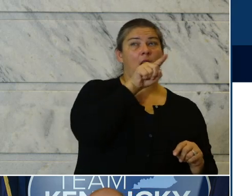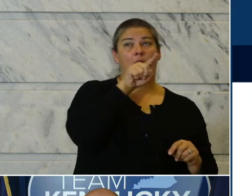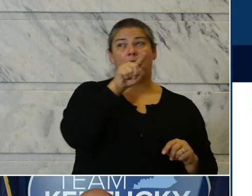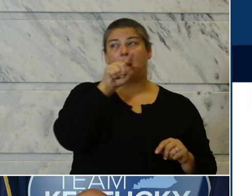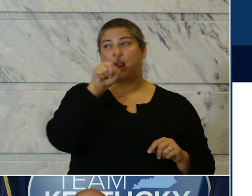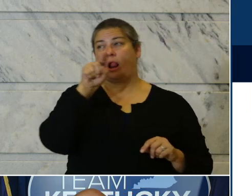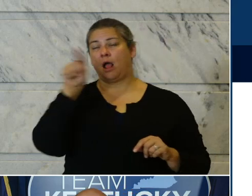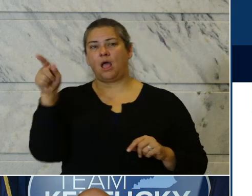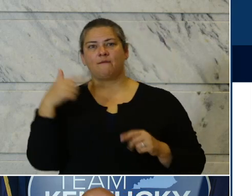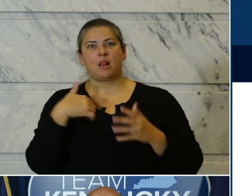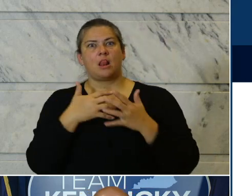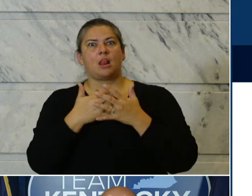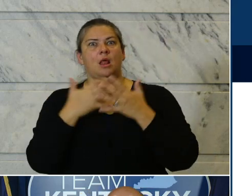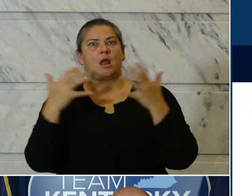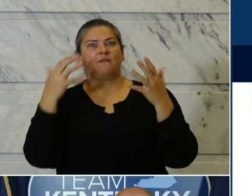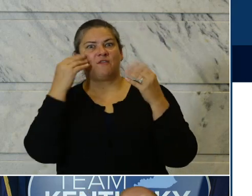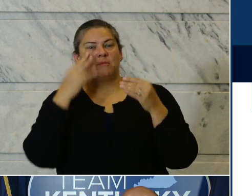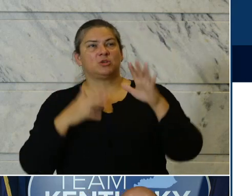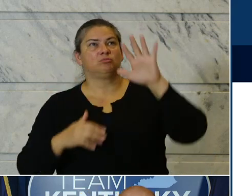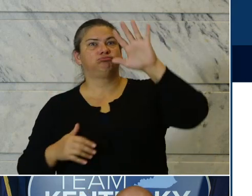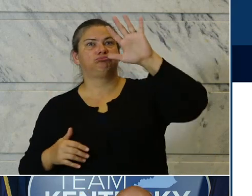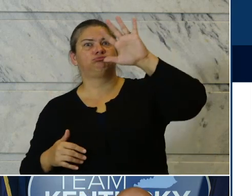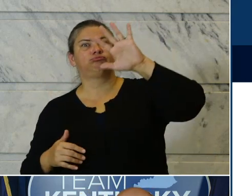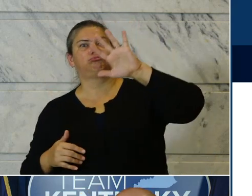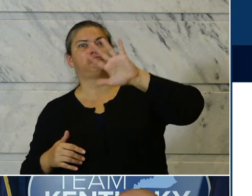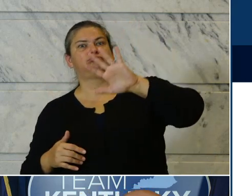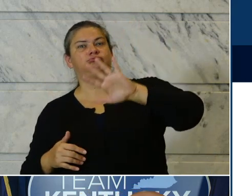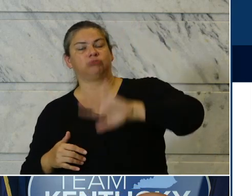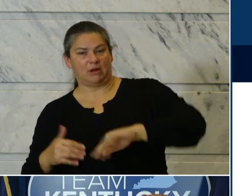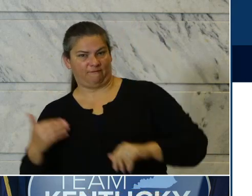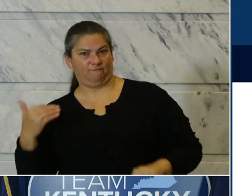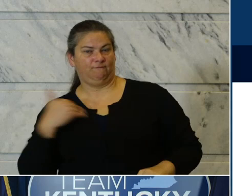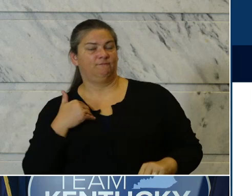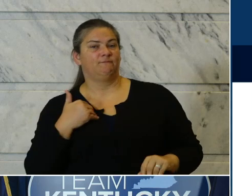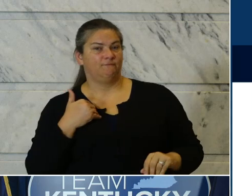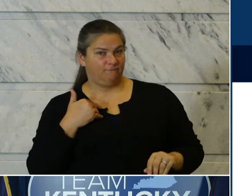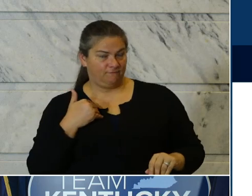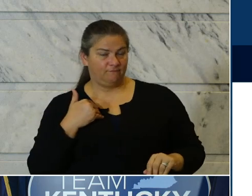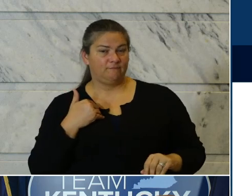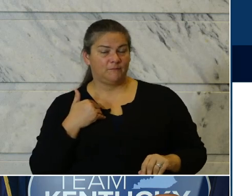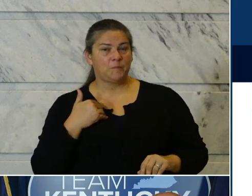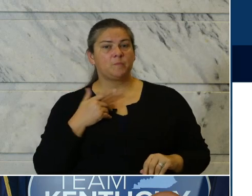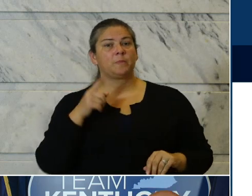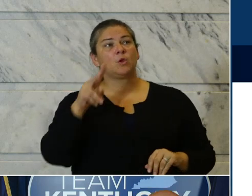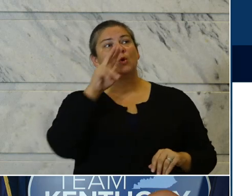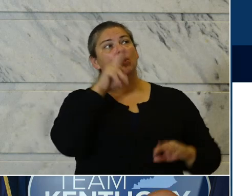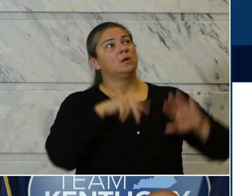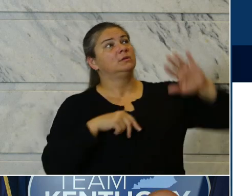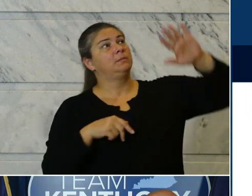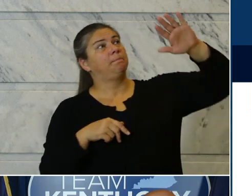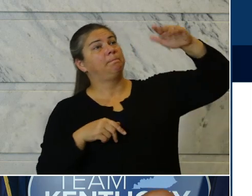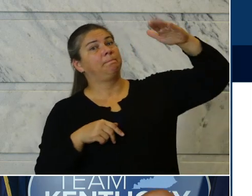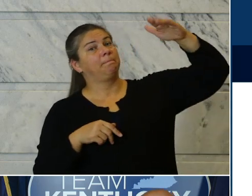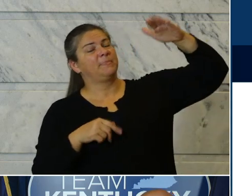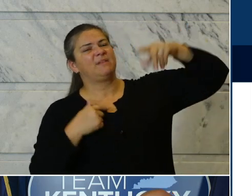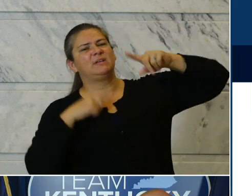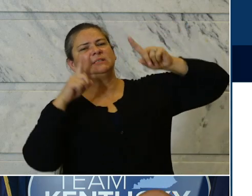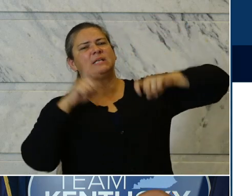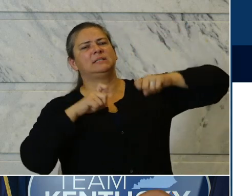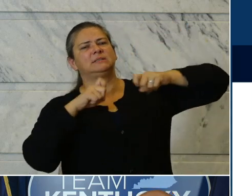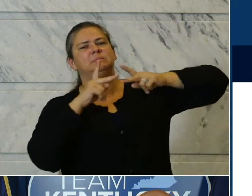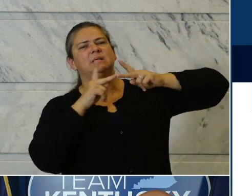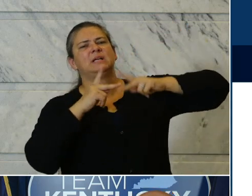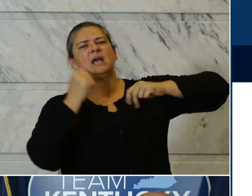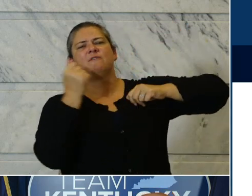website, folks, and I'm going to address that in a couple ways. First of all, there's a lot of information. If you start at the top, there's all the test locations that have registered